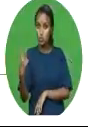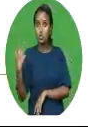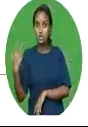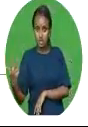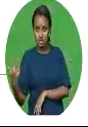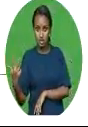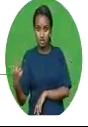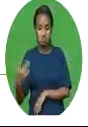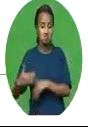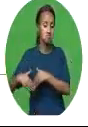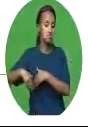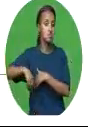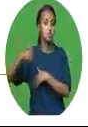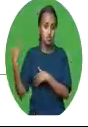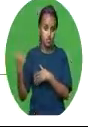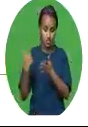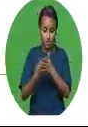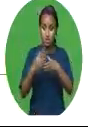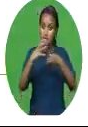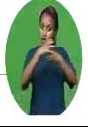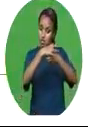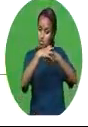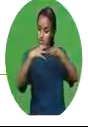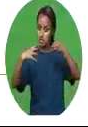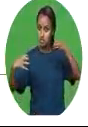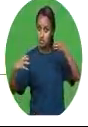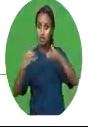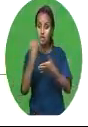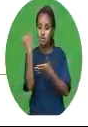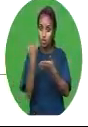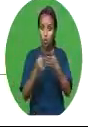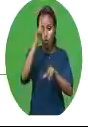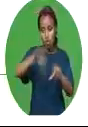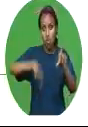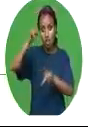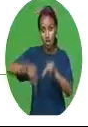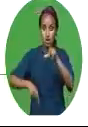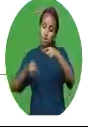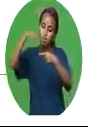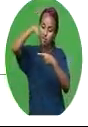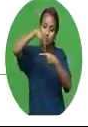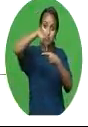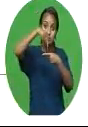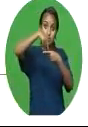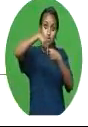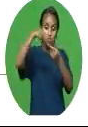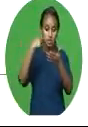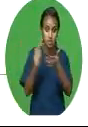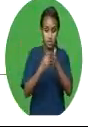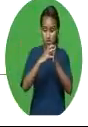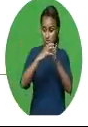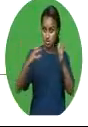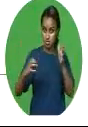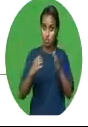3, etc. on the stretch out line. Draw lines perpendicular to the stretch out line through